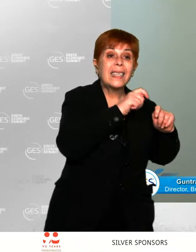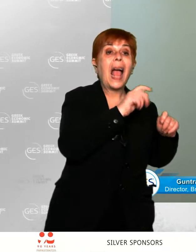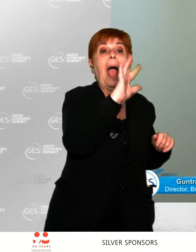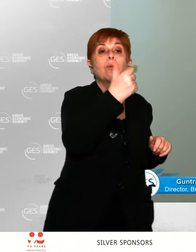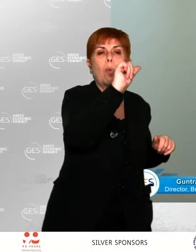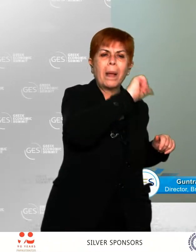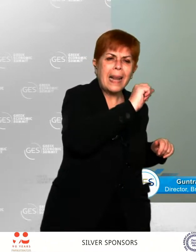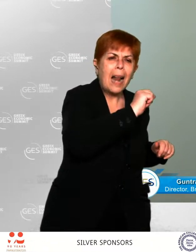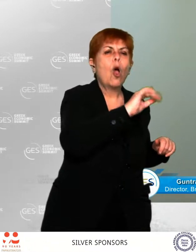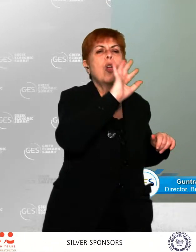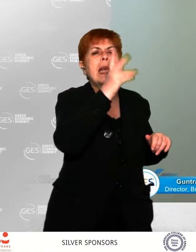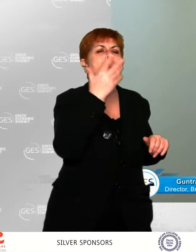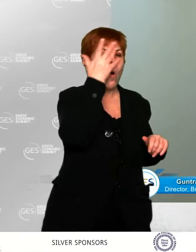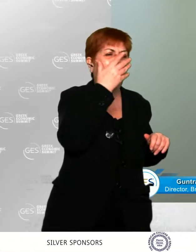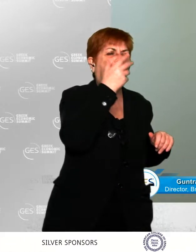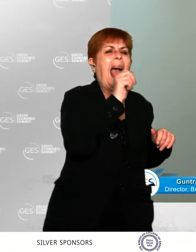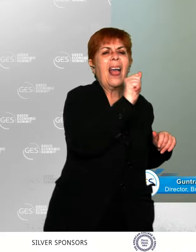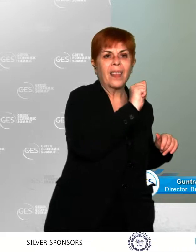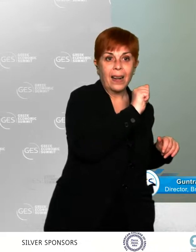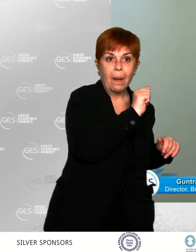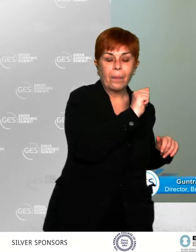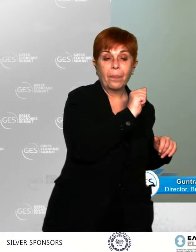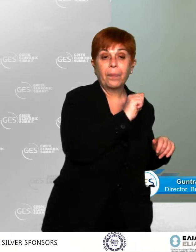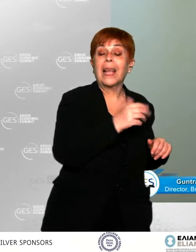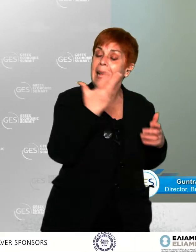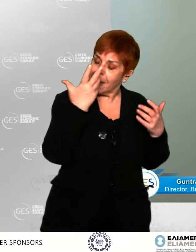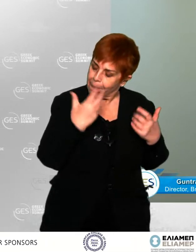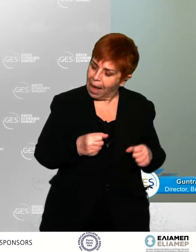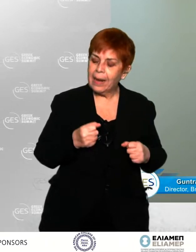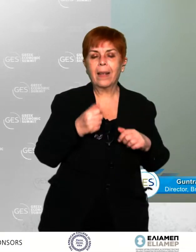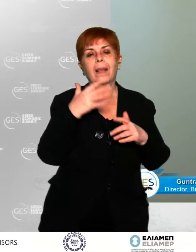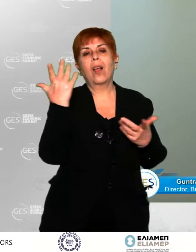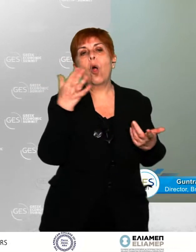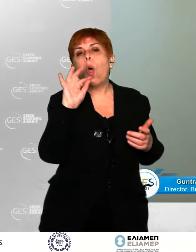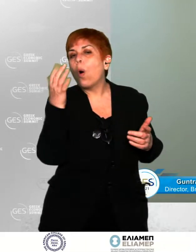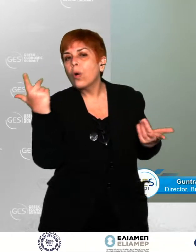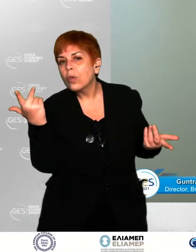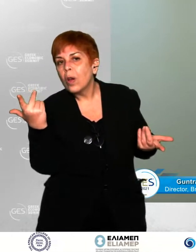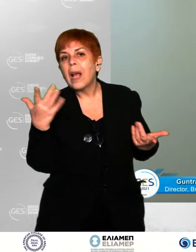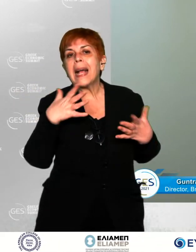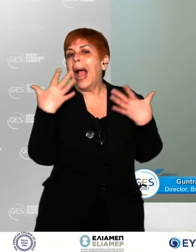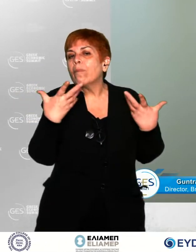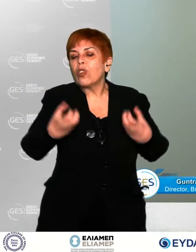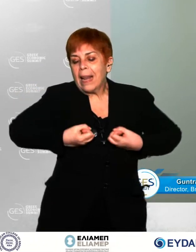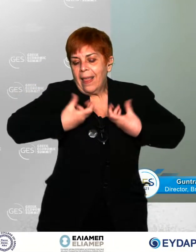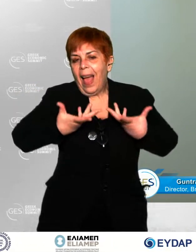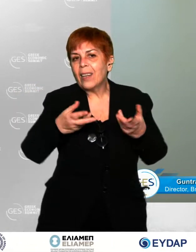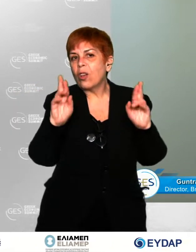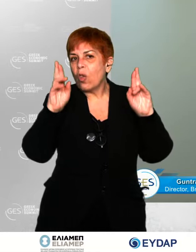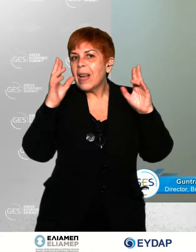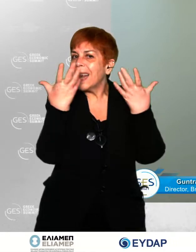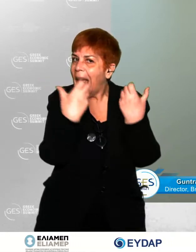So there is some reason for hope that this actually starts to become an